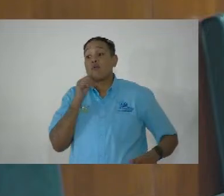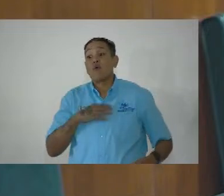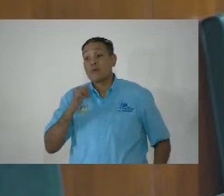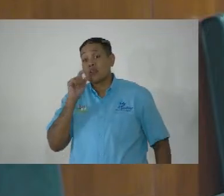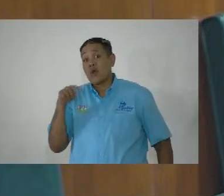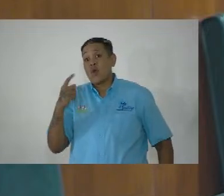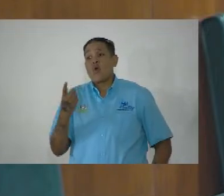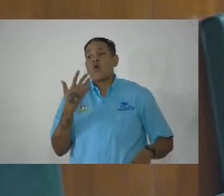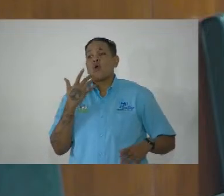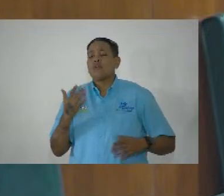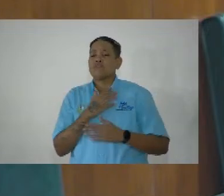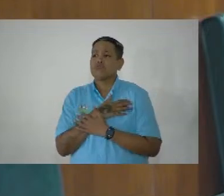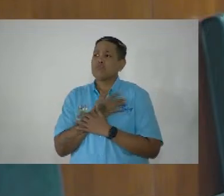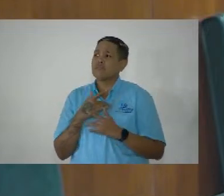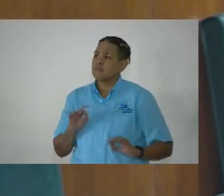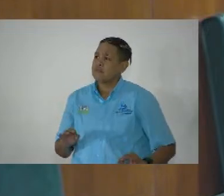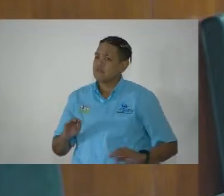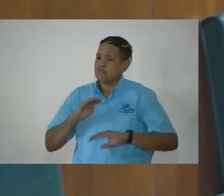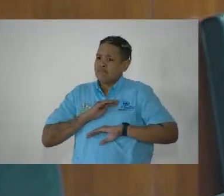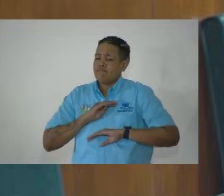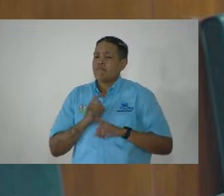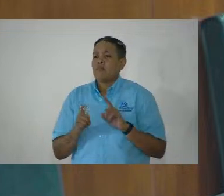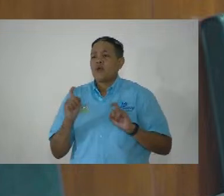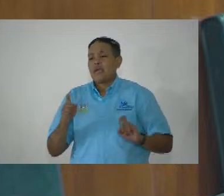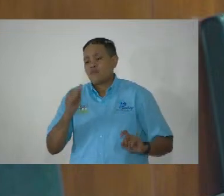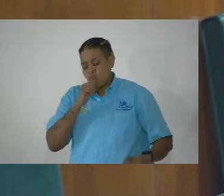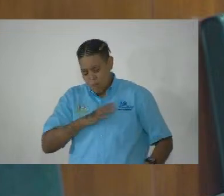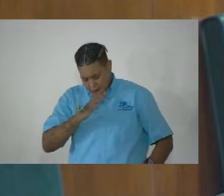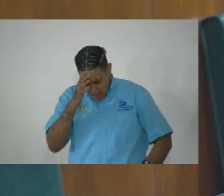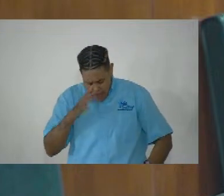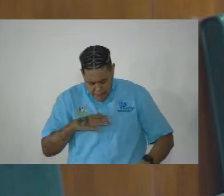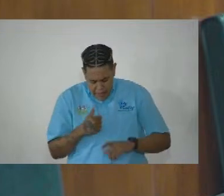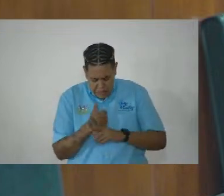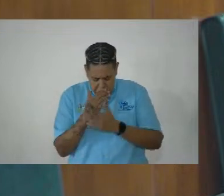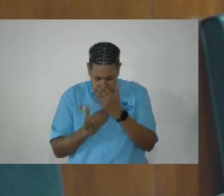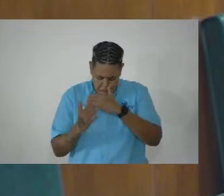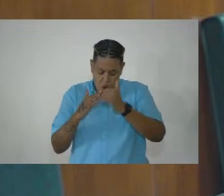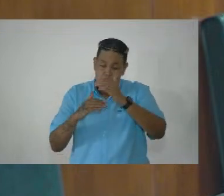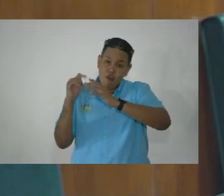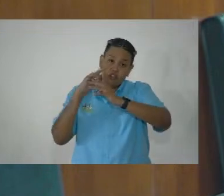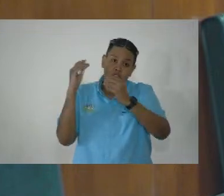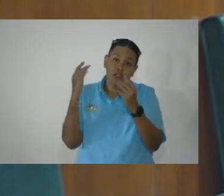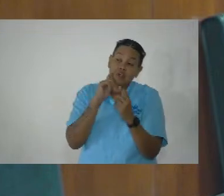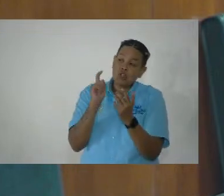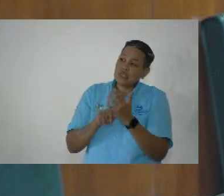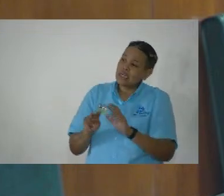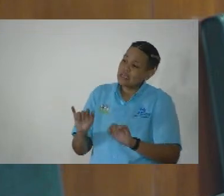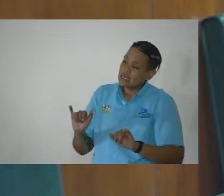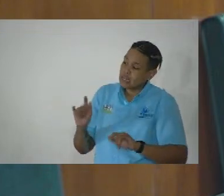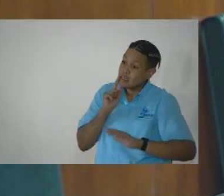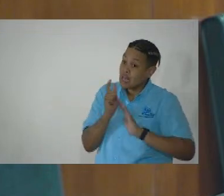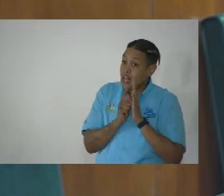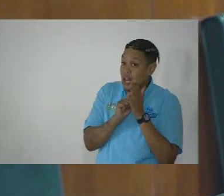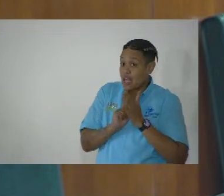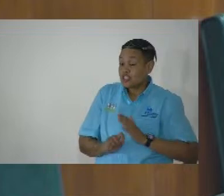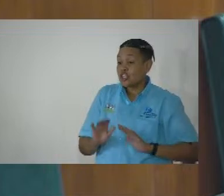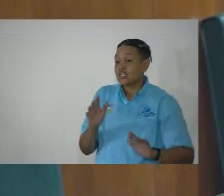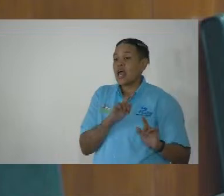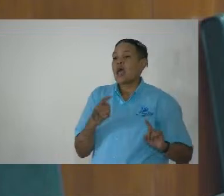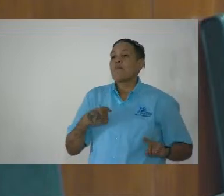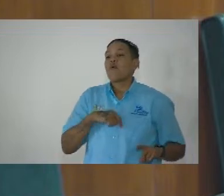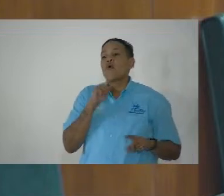a respite, but it will give them, and men, it will give them some comfort in recognizing that as legislators, we